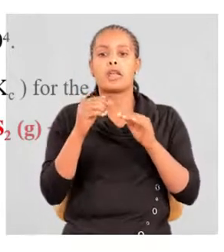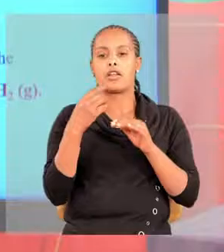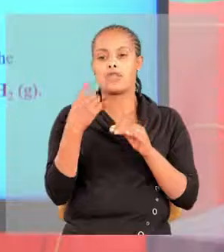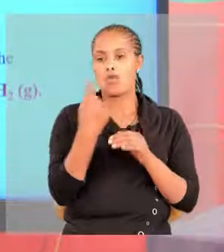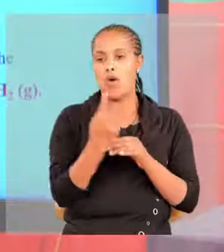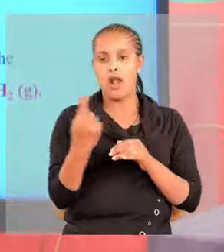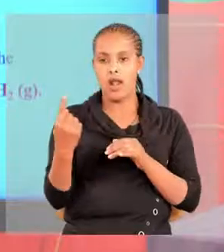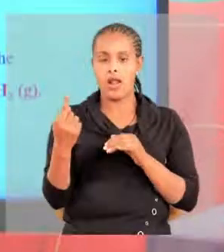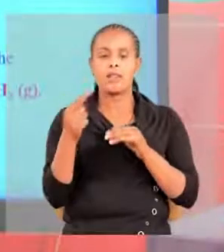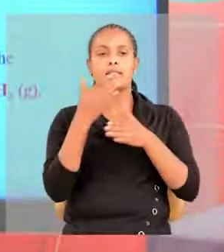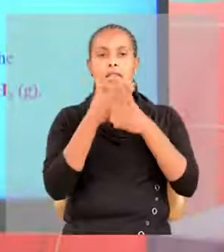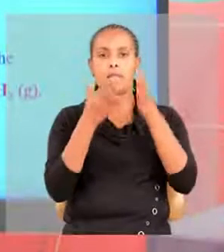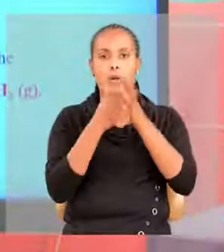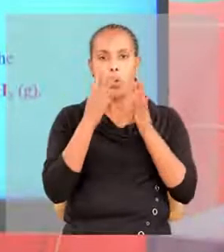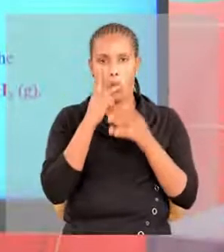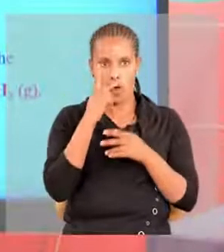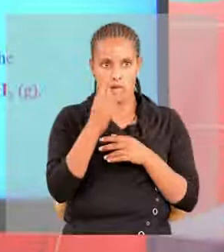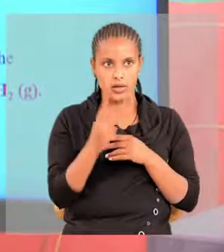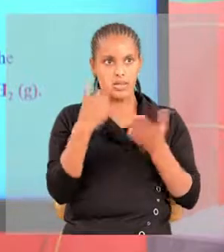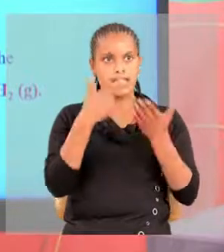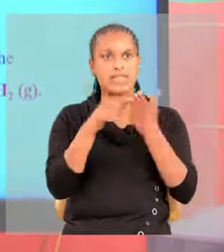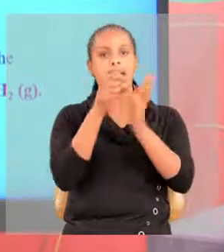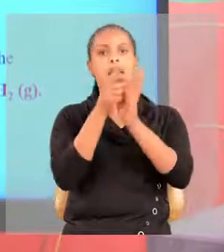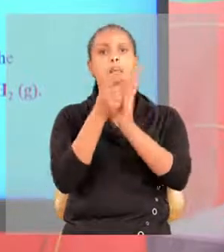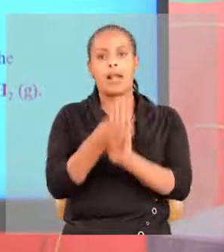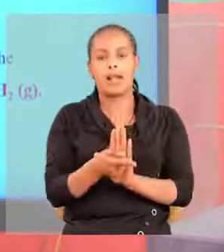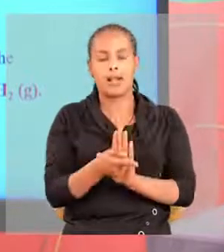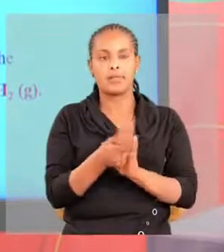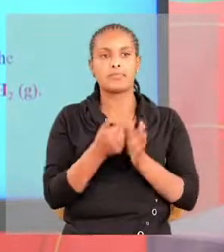steps. Look at this example.